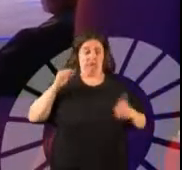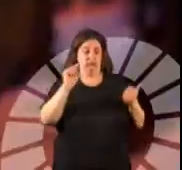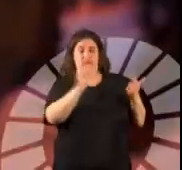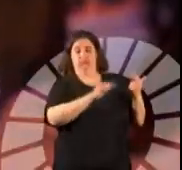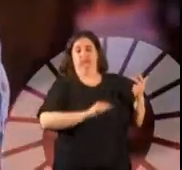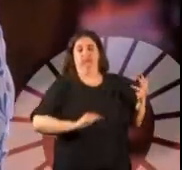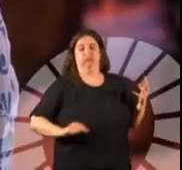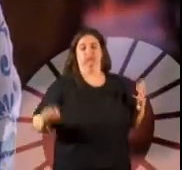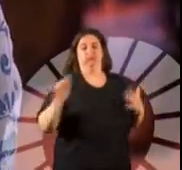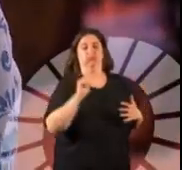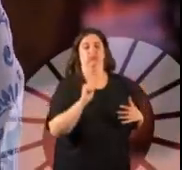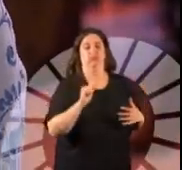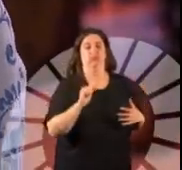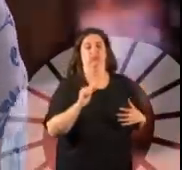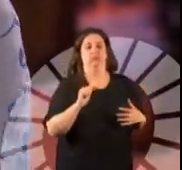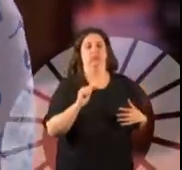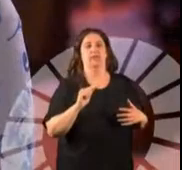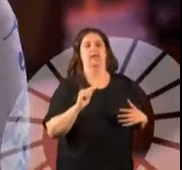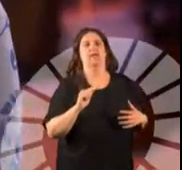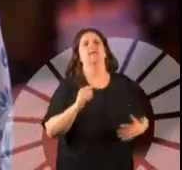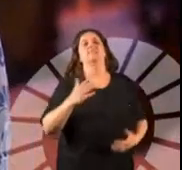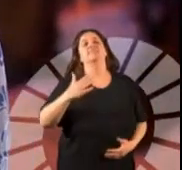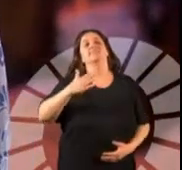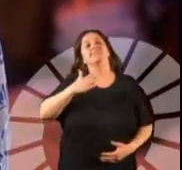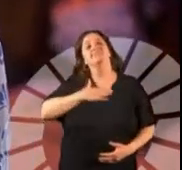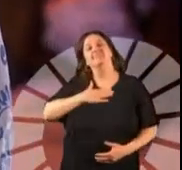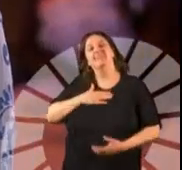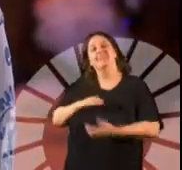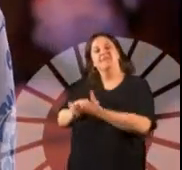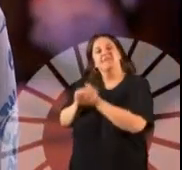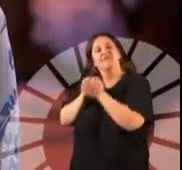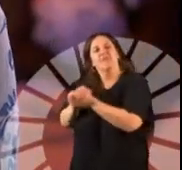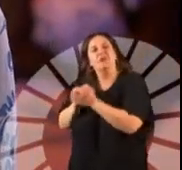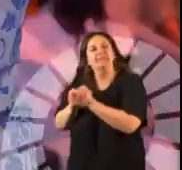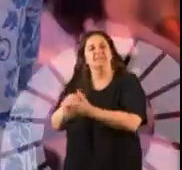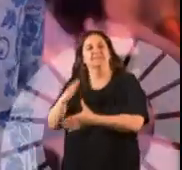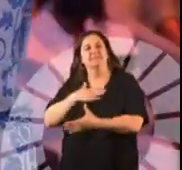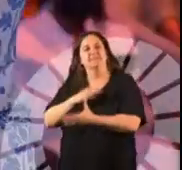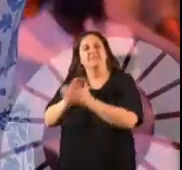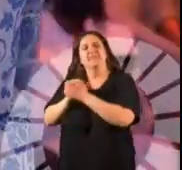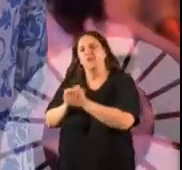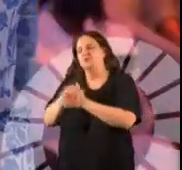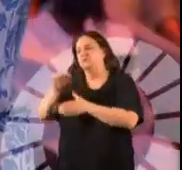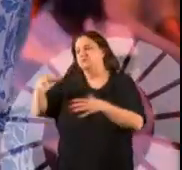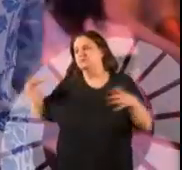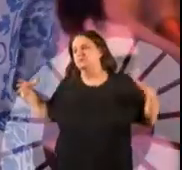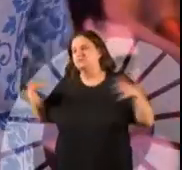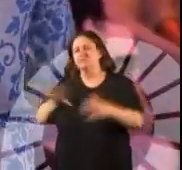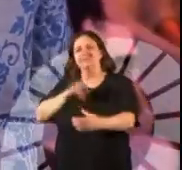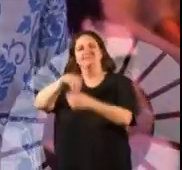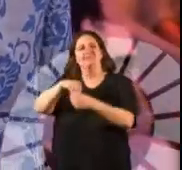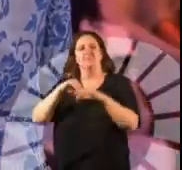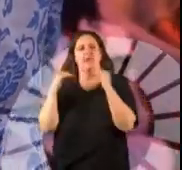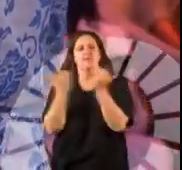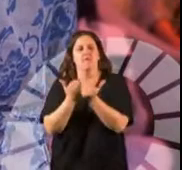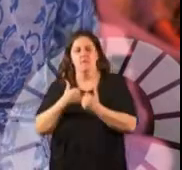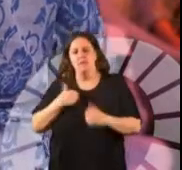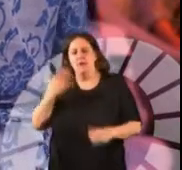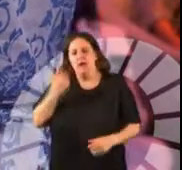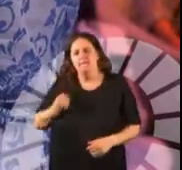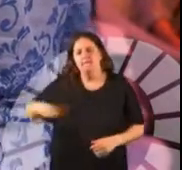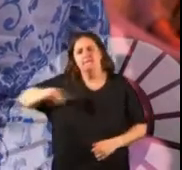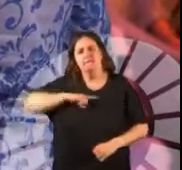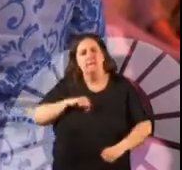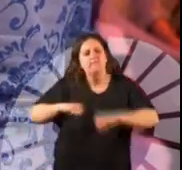the tremendous, the collective. These are girls that are fighting every single day of their lives for their